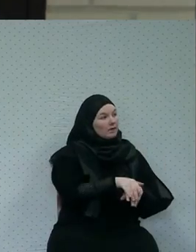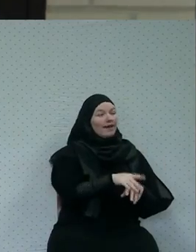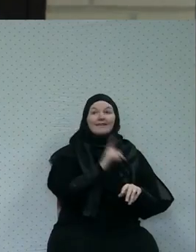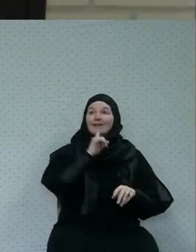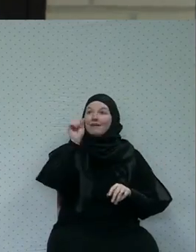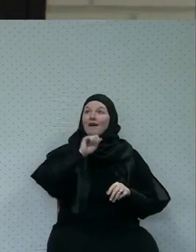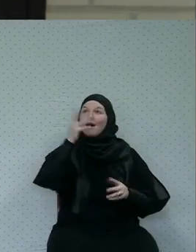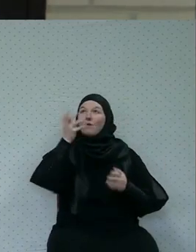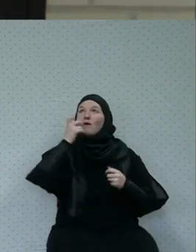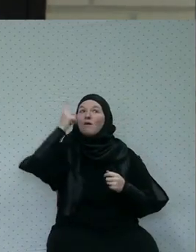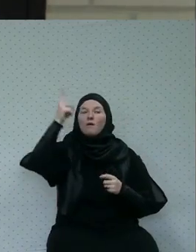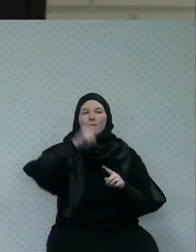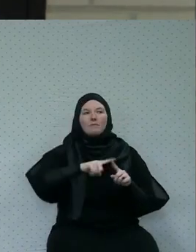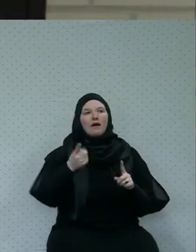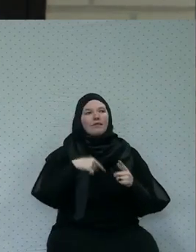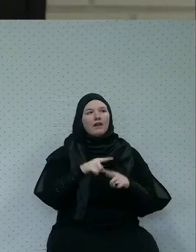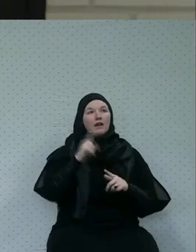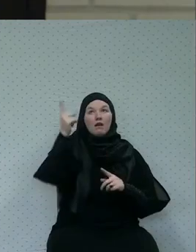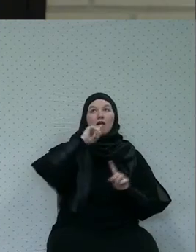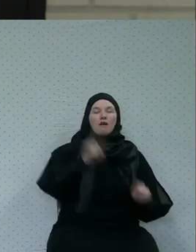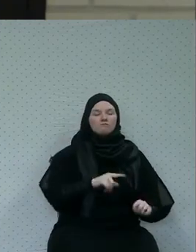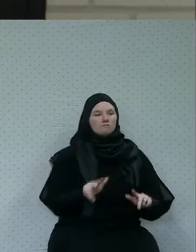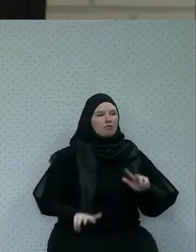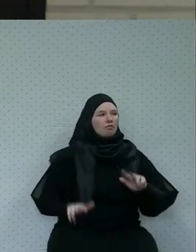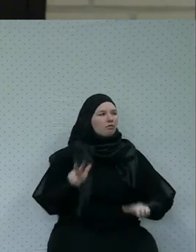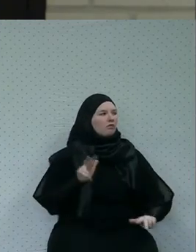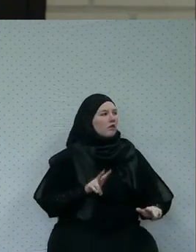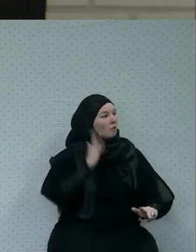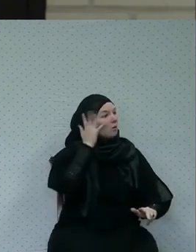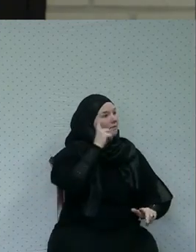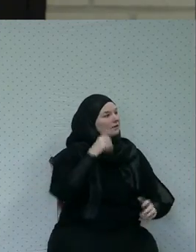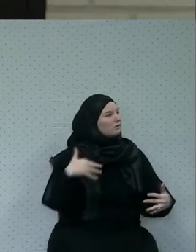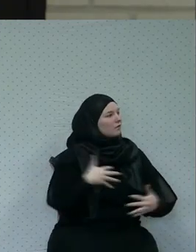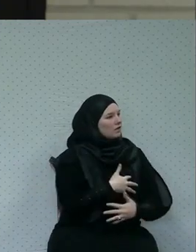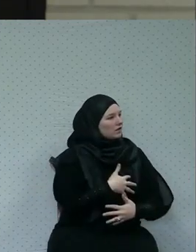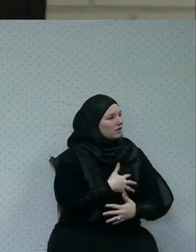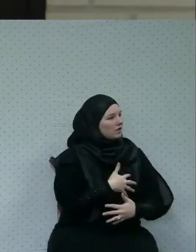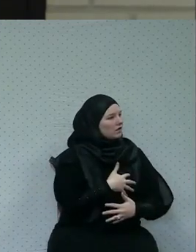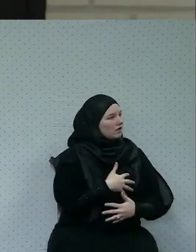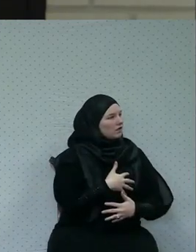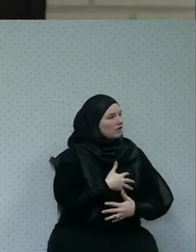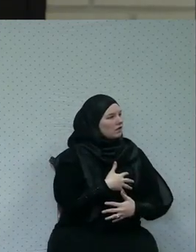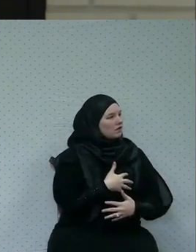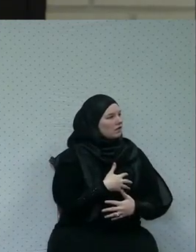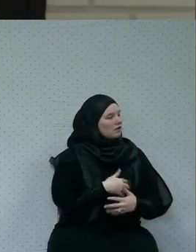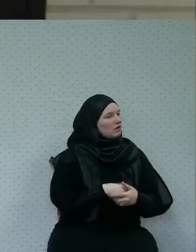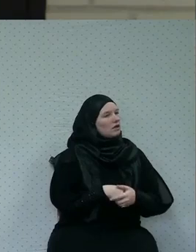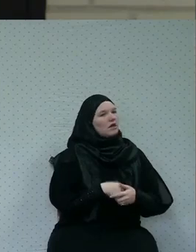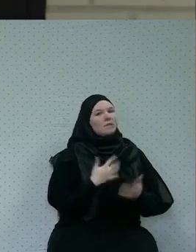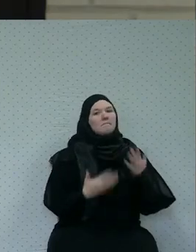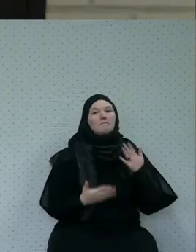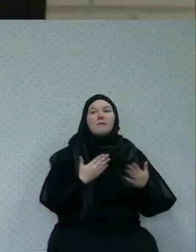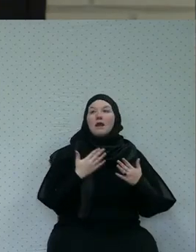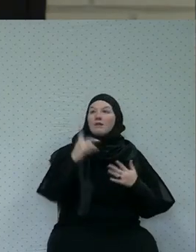not coming forward. Why? Because they are afraid the rule may not be on the